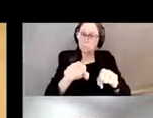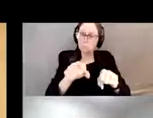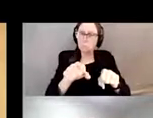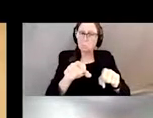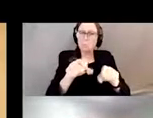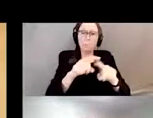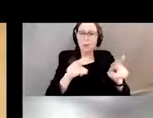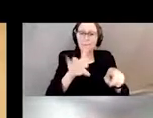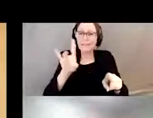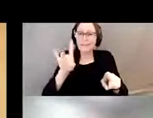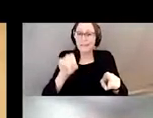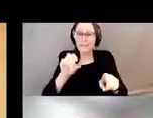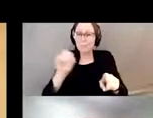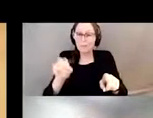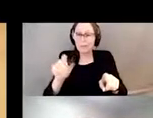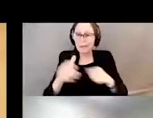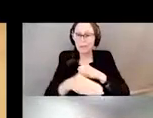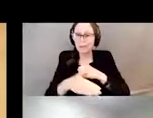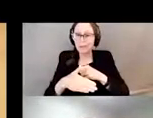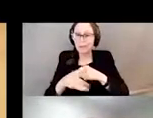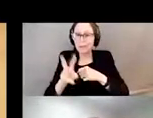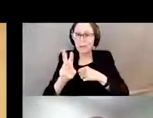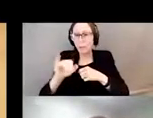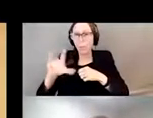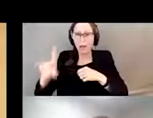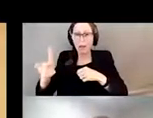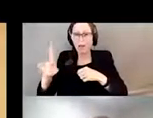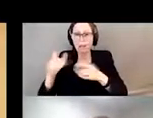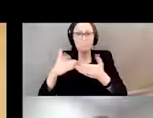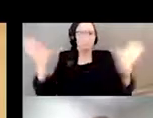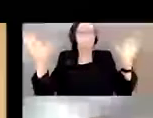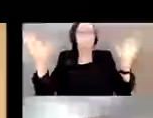but 80% of the country is wild and open to the Taliban.